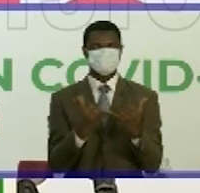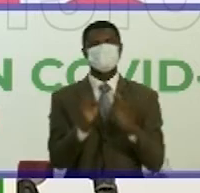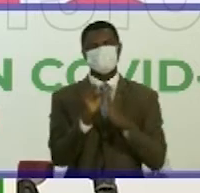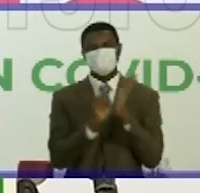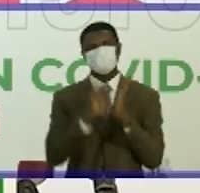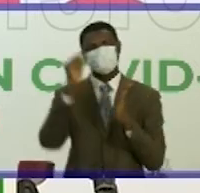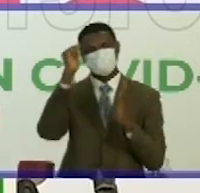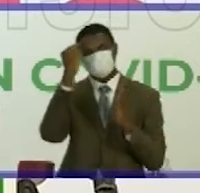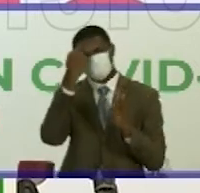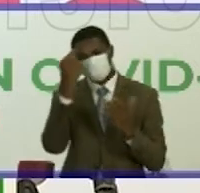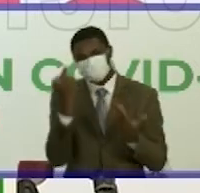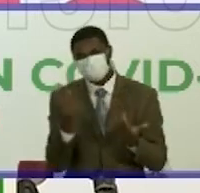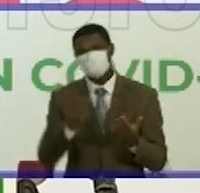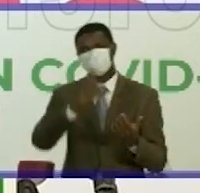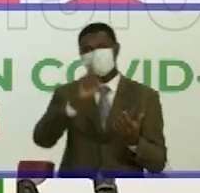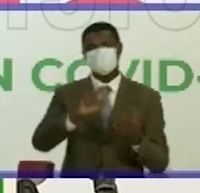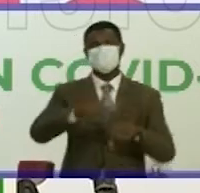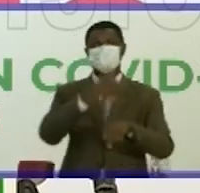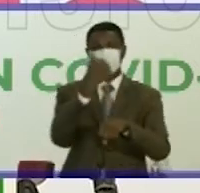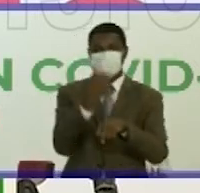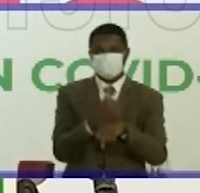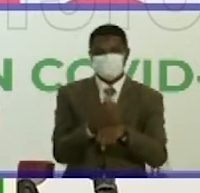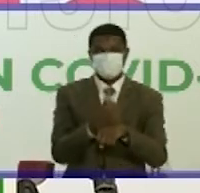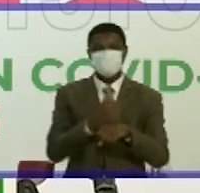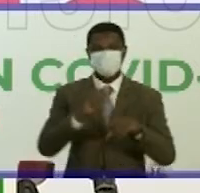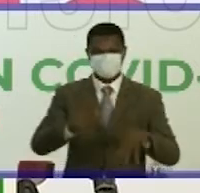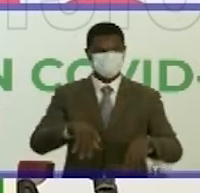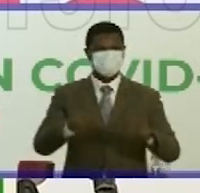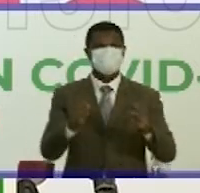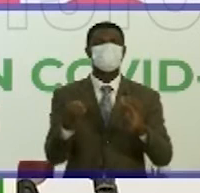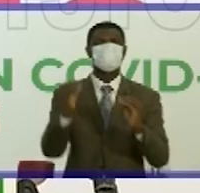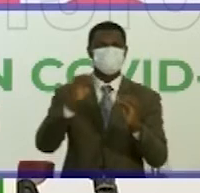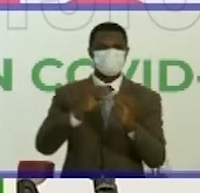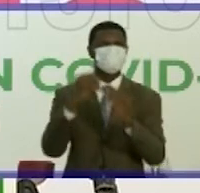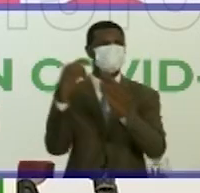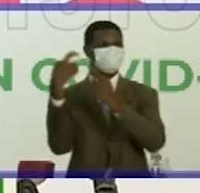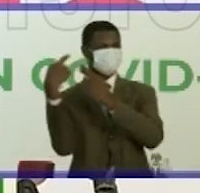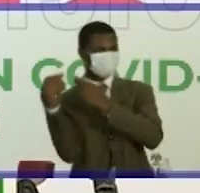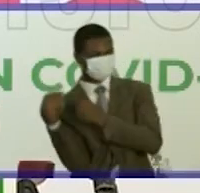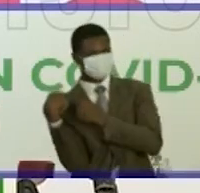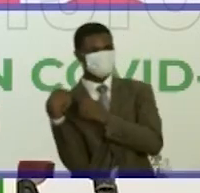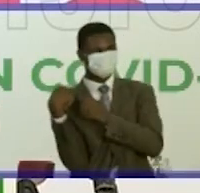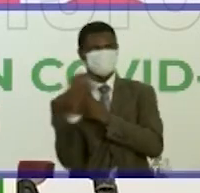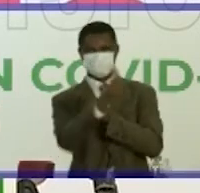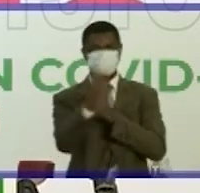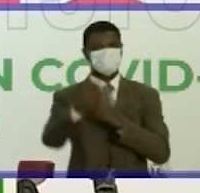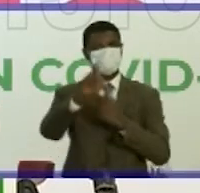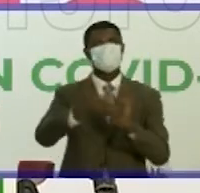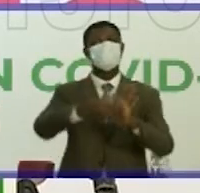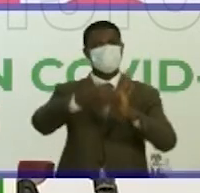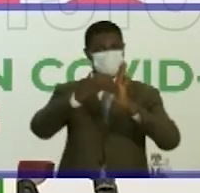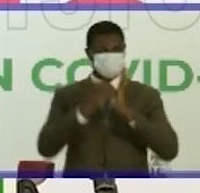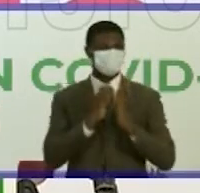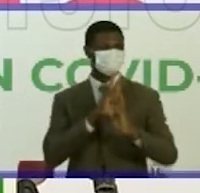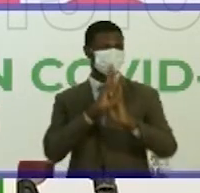governments set up to take more responsibilities by owning the response and